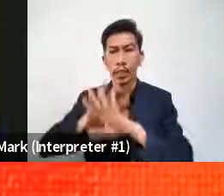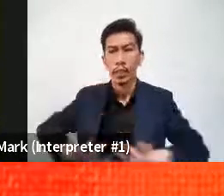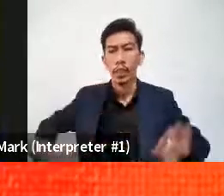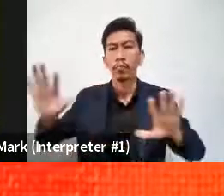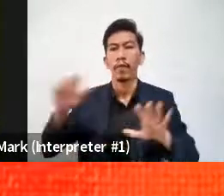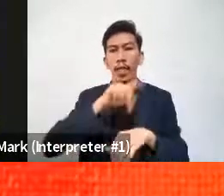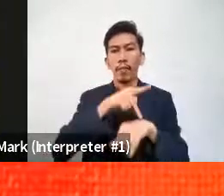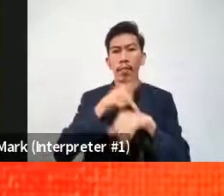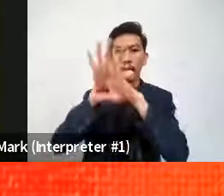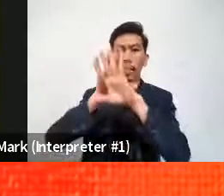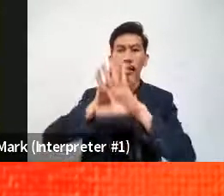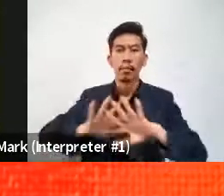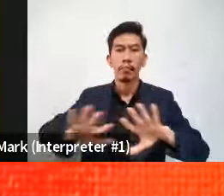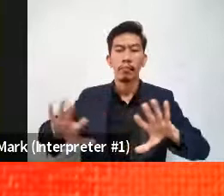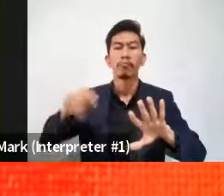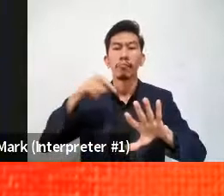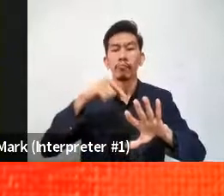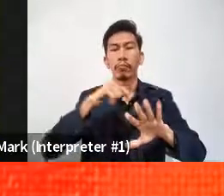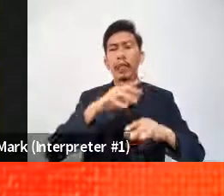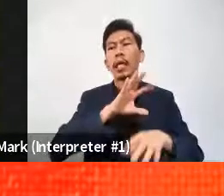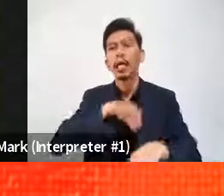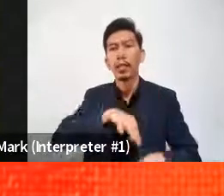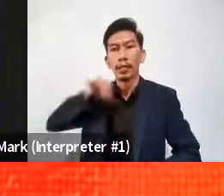who contributed to the ACTION study.